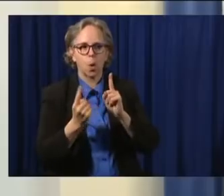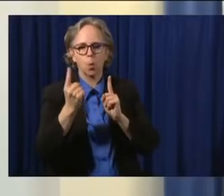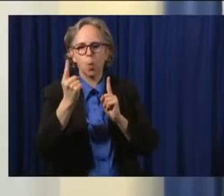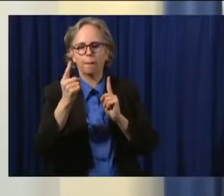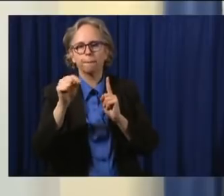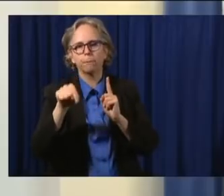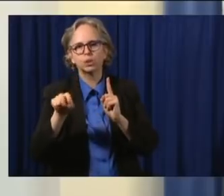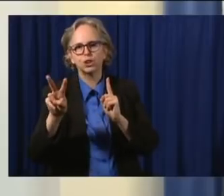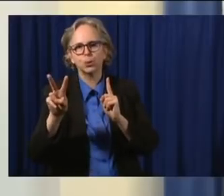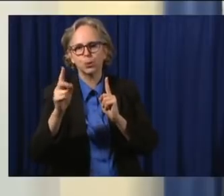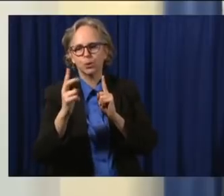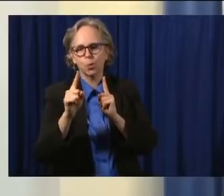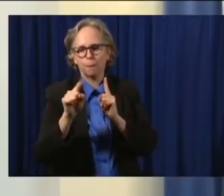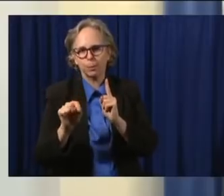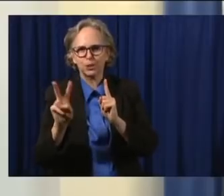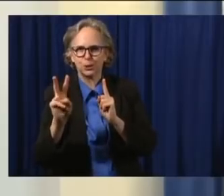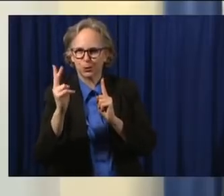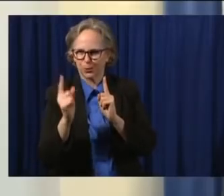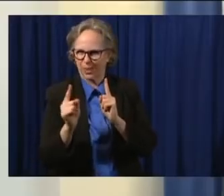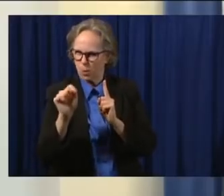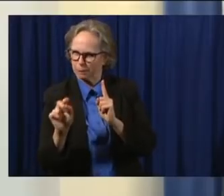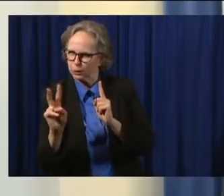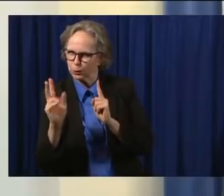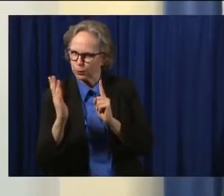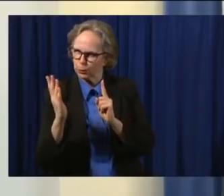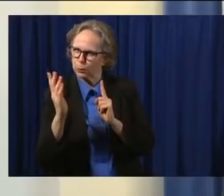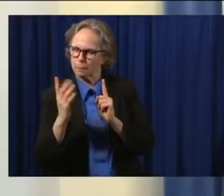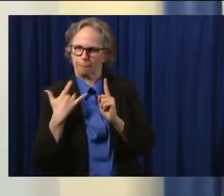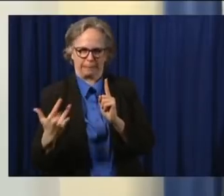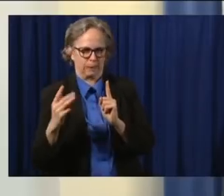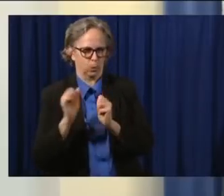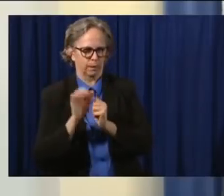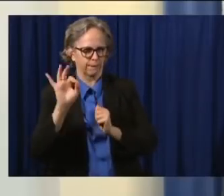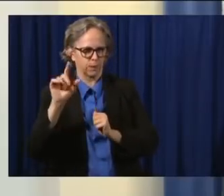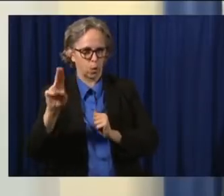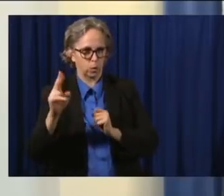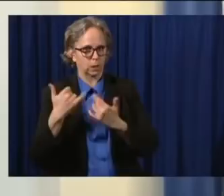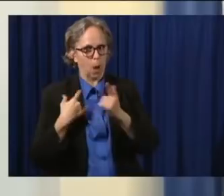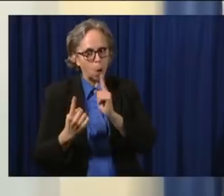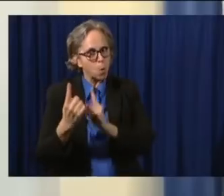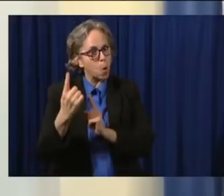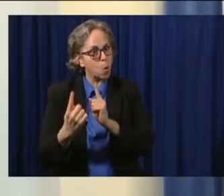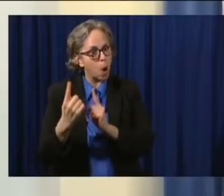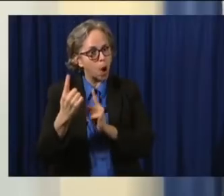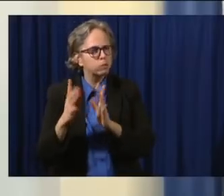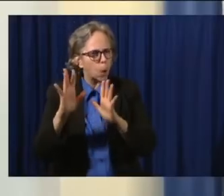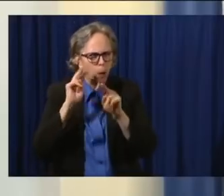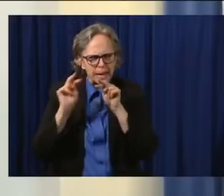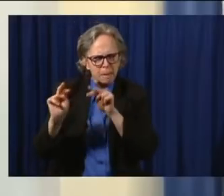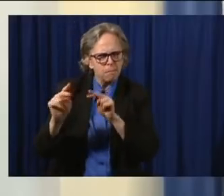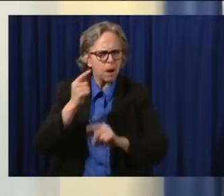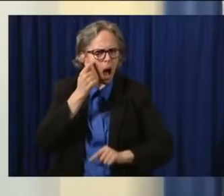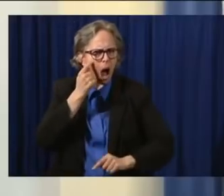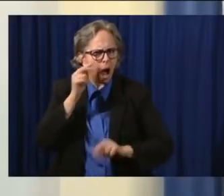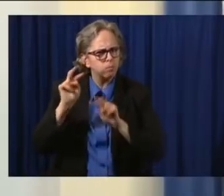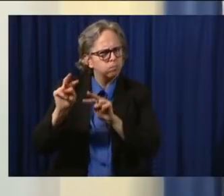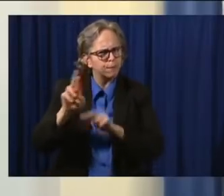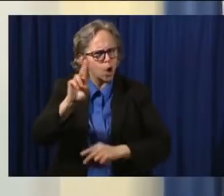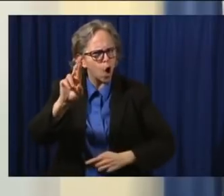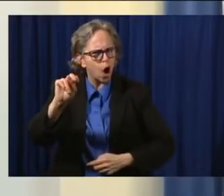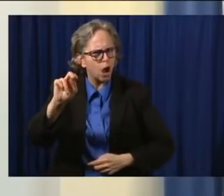really targeted. But right now we're still at 1, and we'll keep an eye on that. Again, that indicator, as many of them